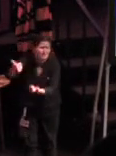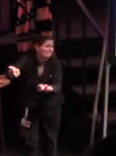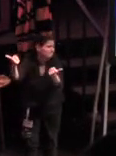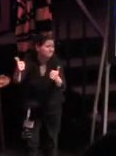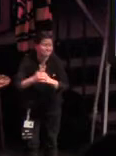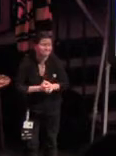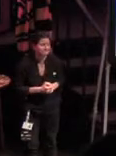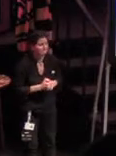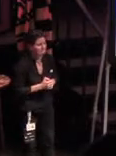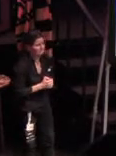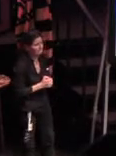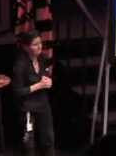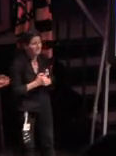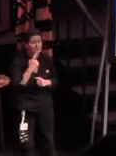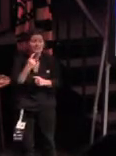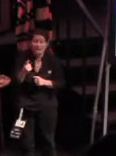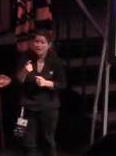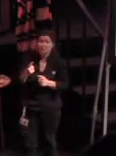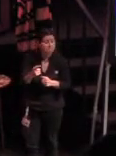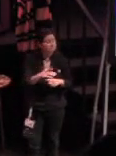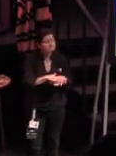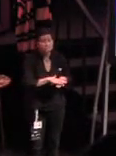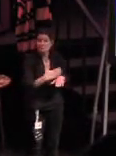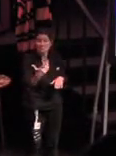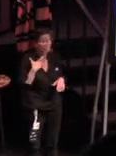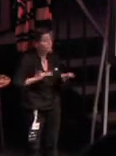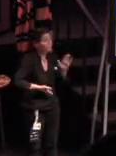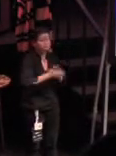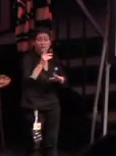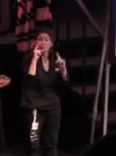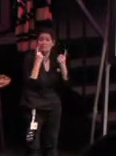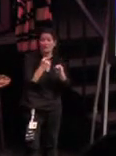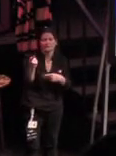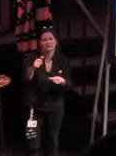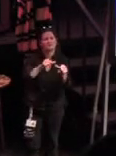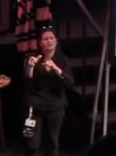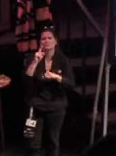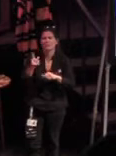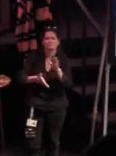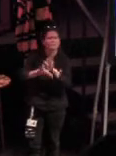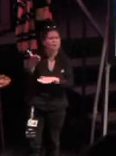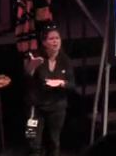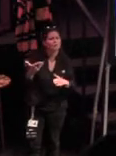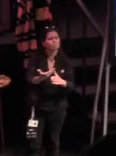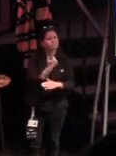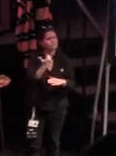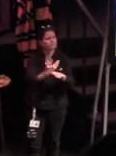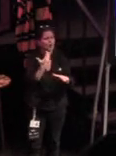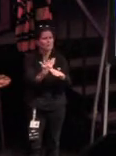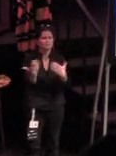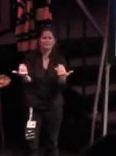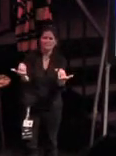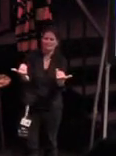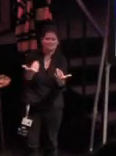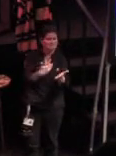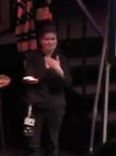cool. If you don't want to go to university, then what you should probably do is get a job as a receptionist in any type of organization and just